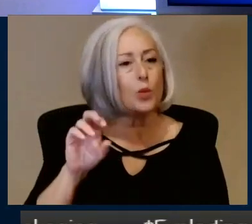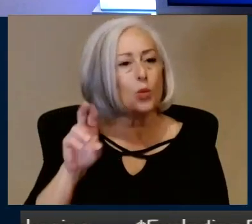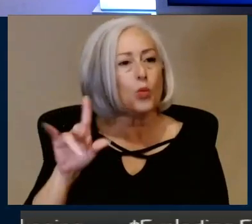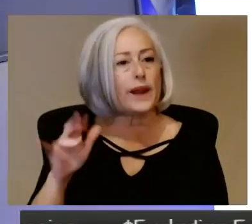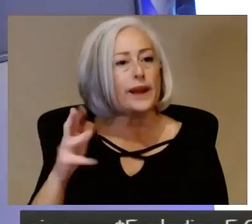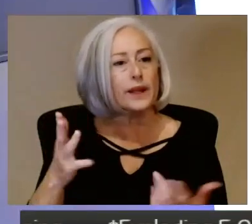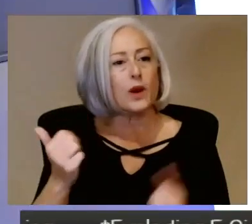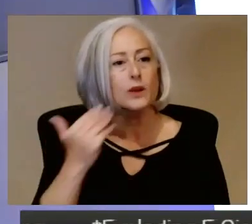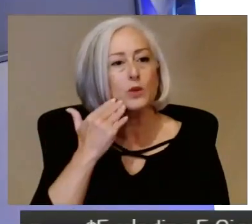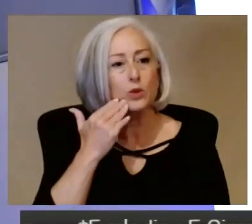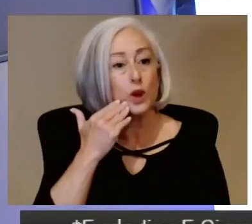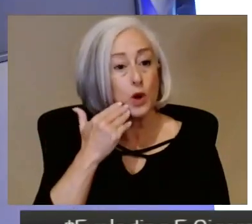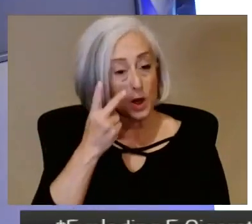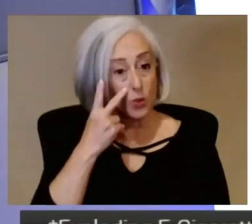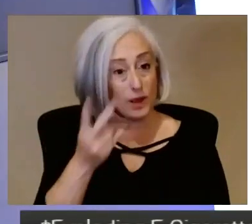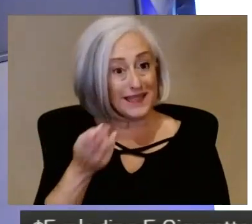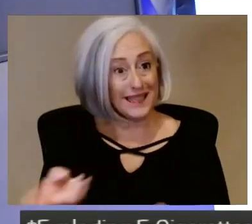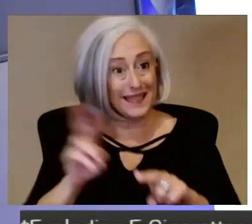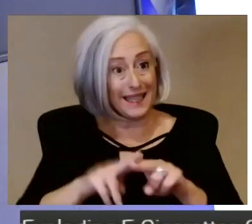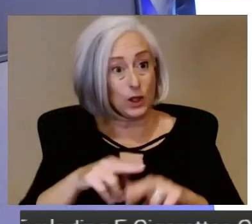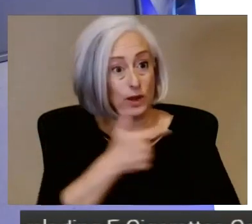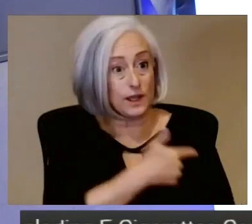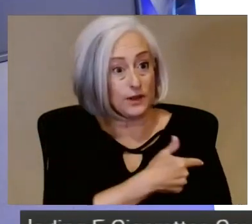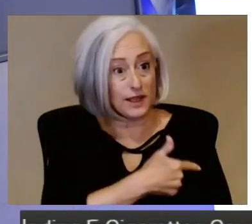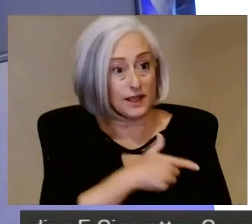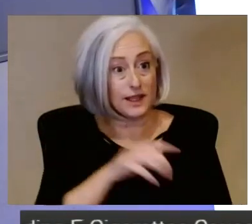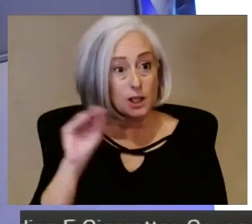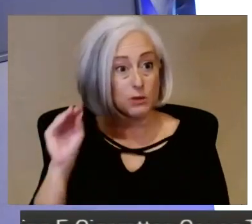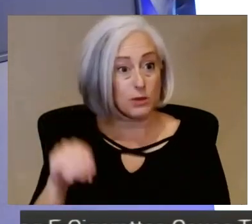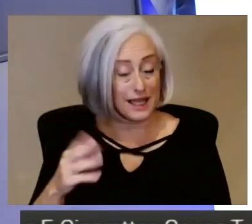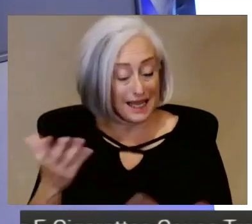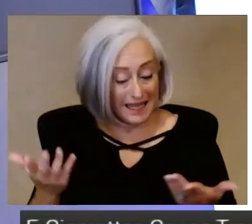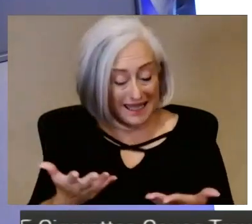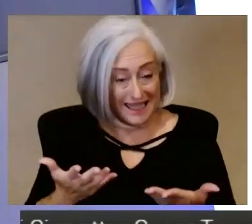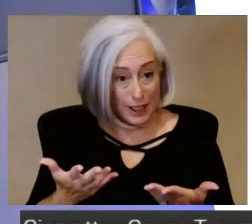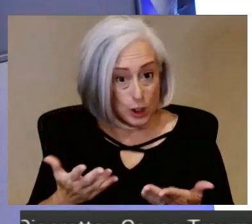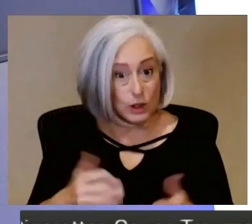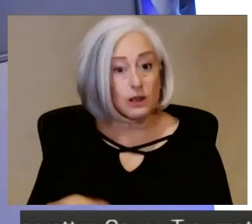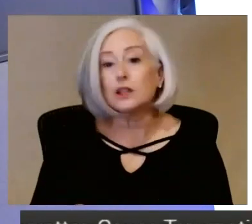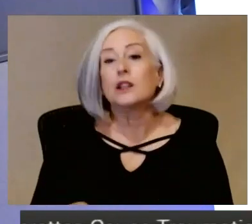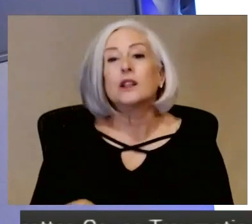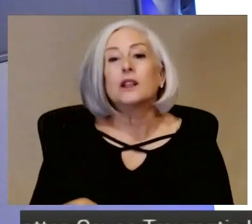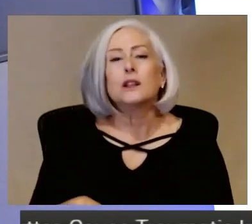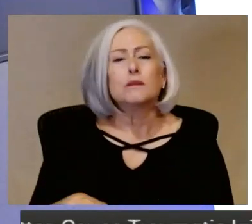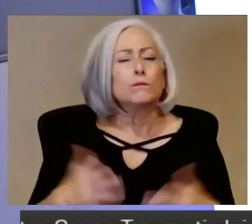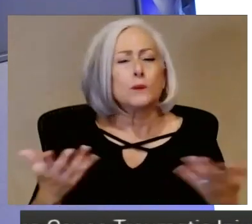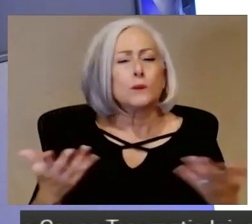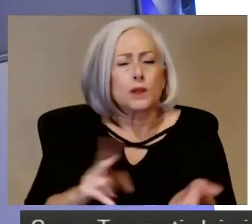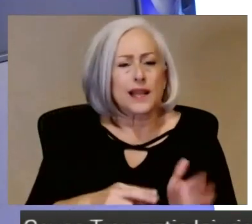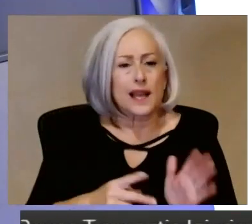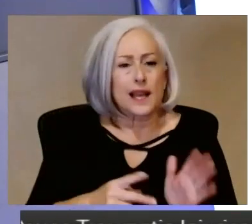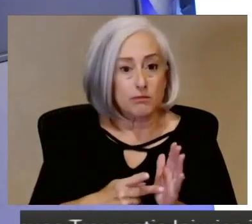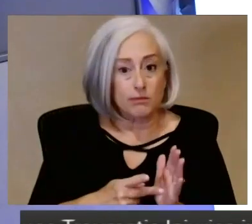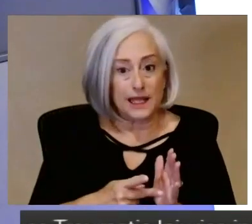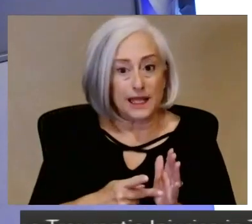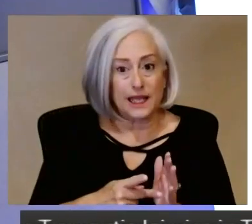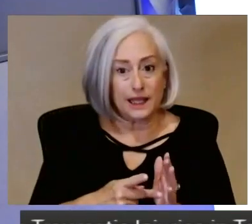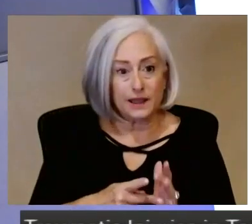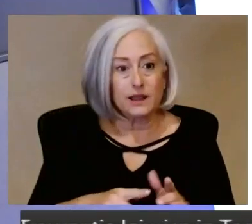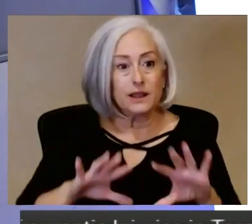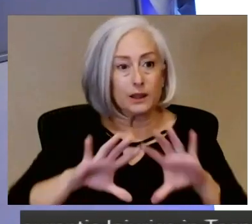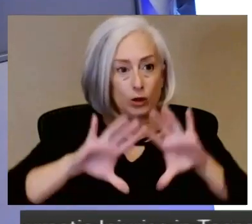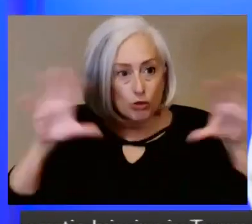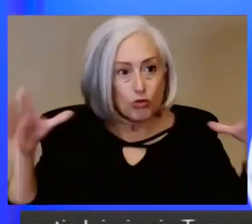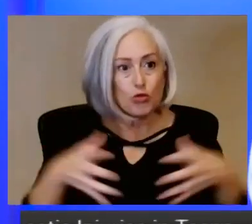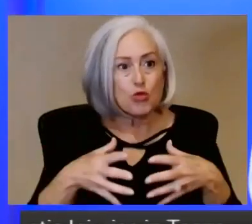in vaccination rates just here in our area that we know of. And what does that mean? Is herd immunity finally going to be a reality?